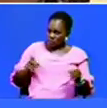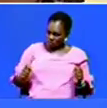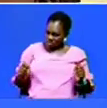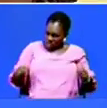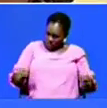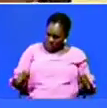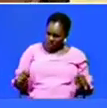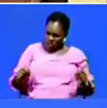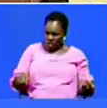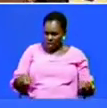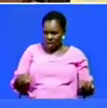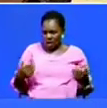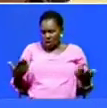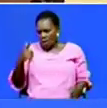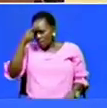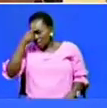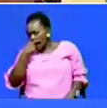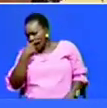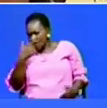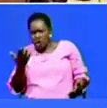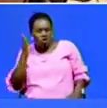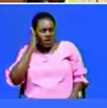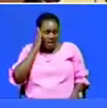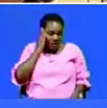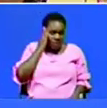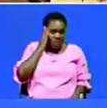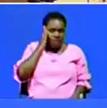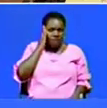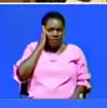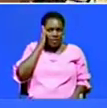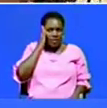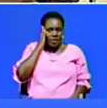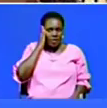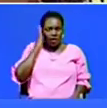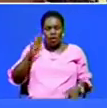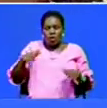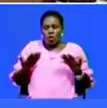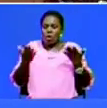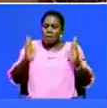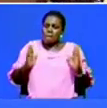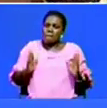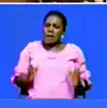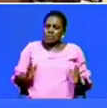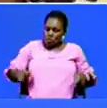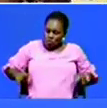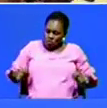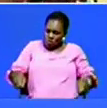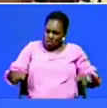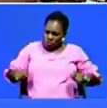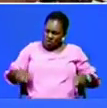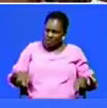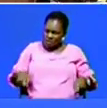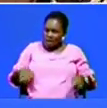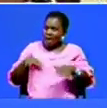wheelchair, with visual hearing, with somebody who is in a wheelchair? Is